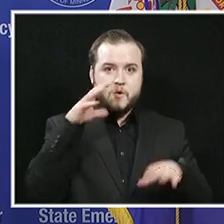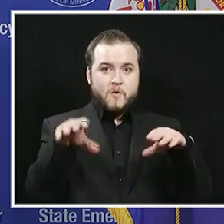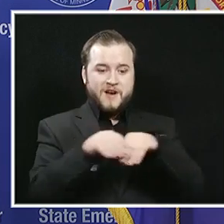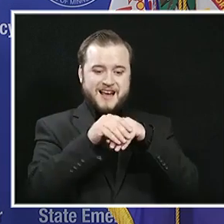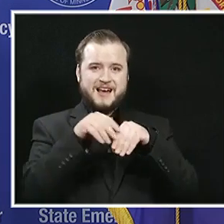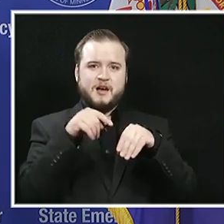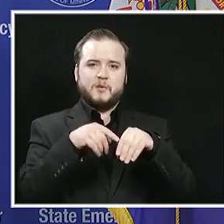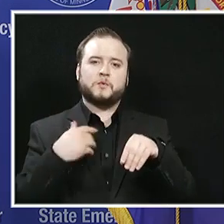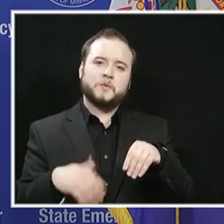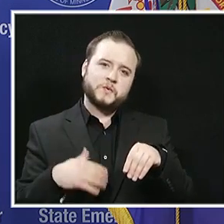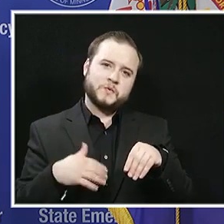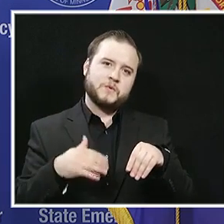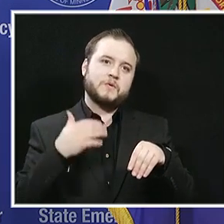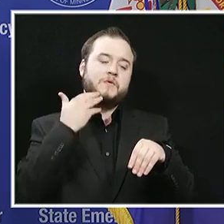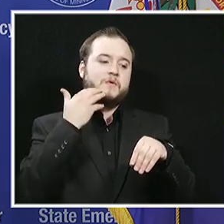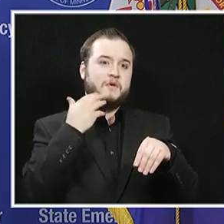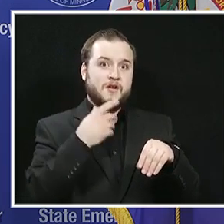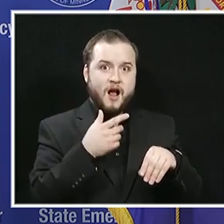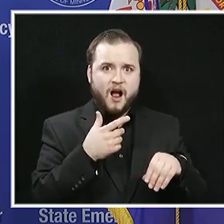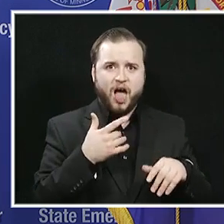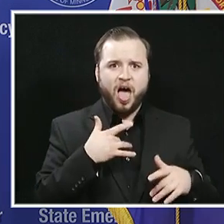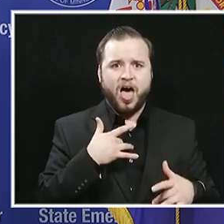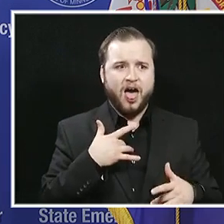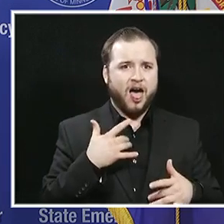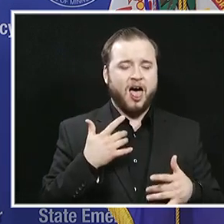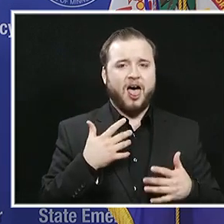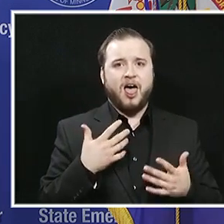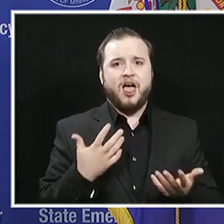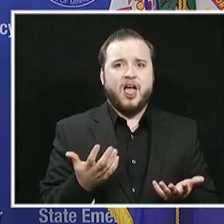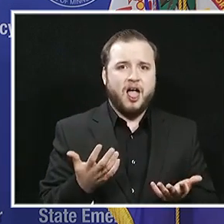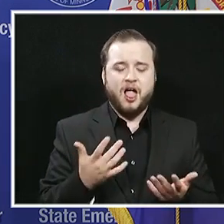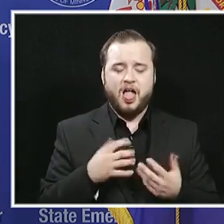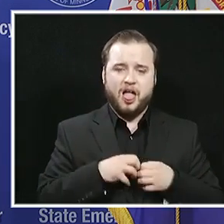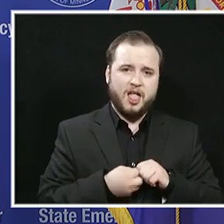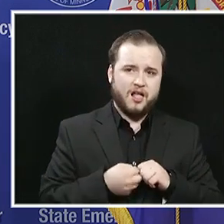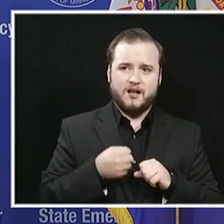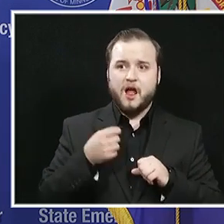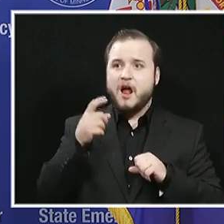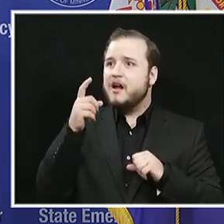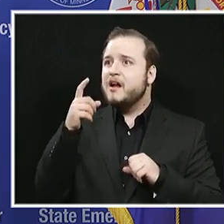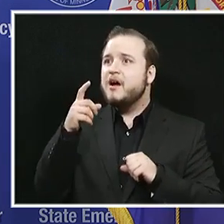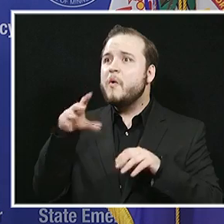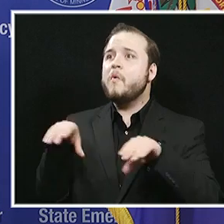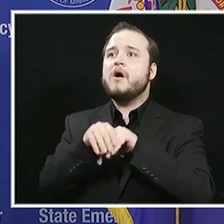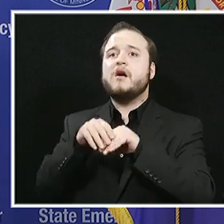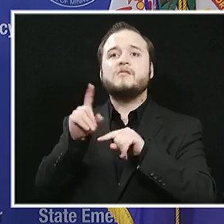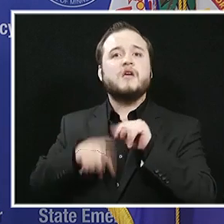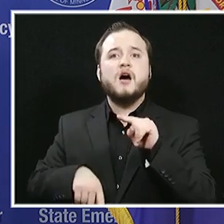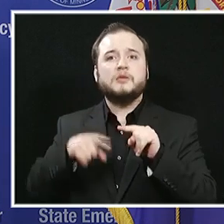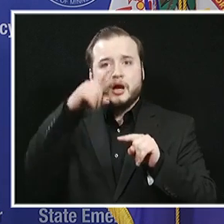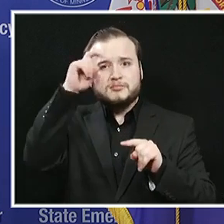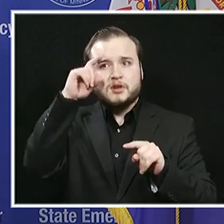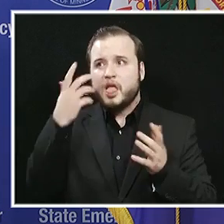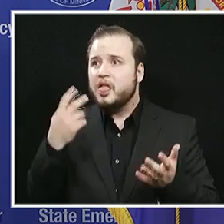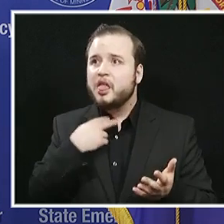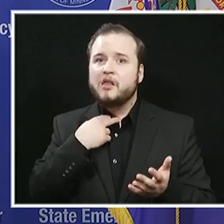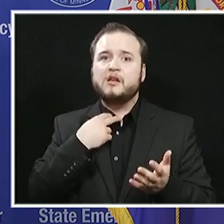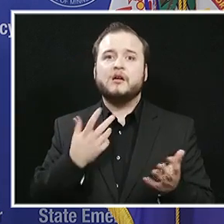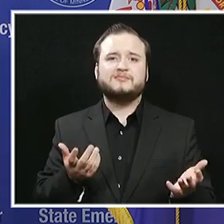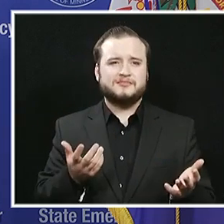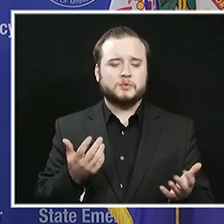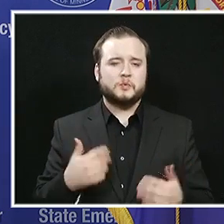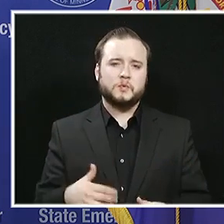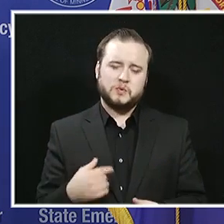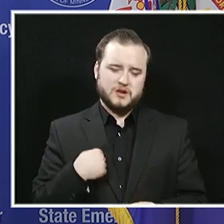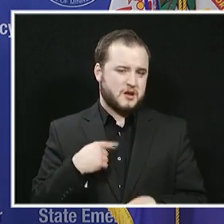I won't pretend that I know how bad your heart's breaking. I can't imagine what that would be like. I also do the same with trying to